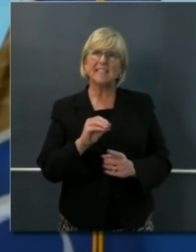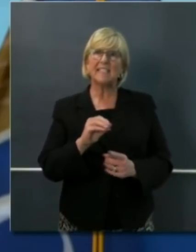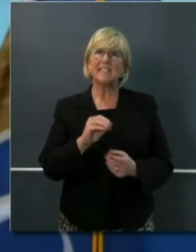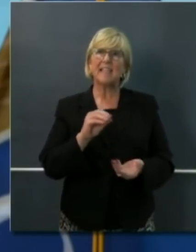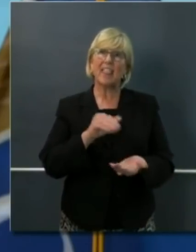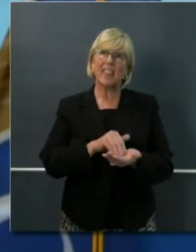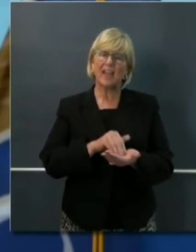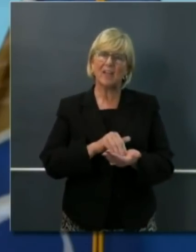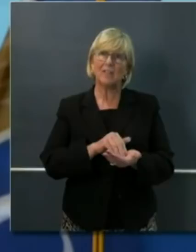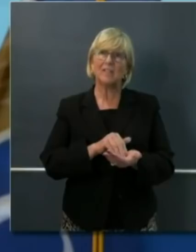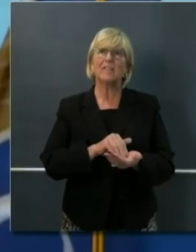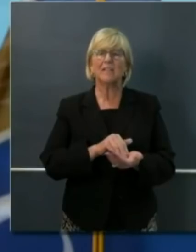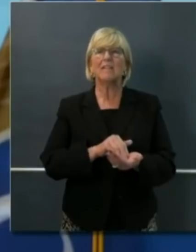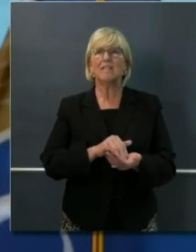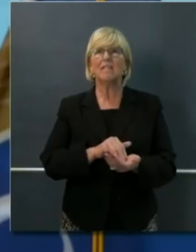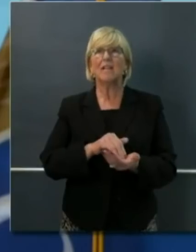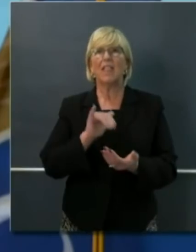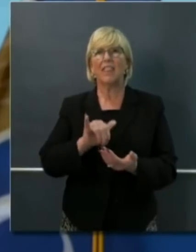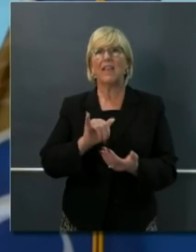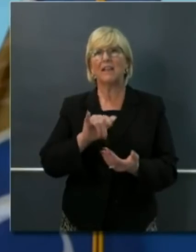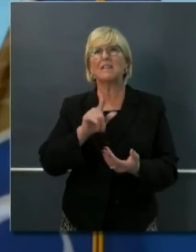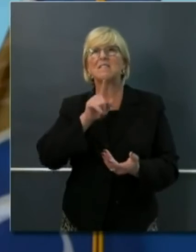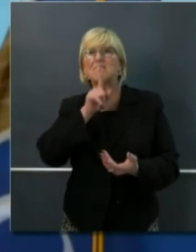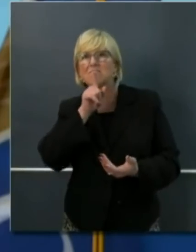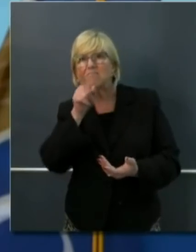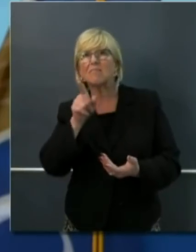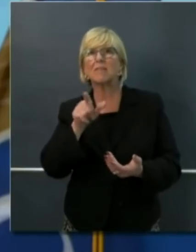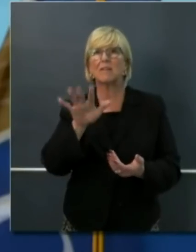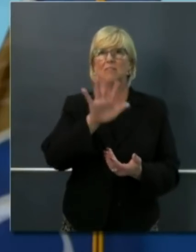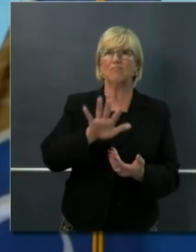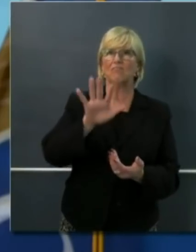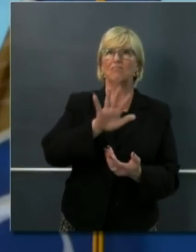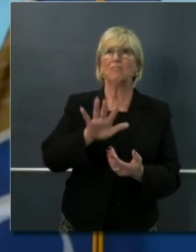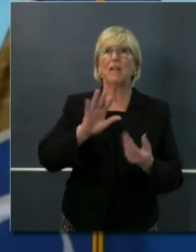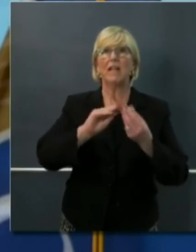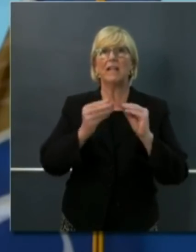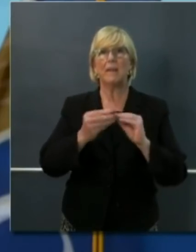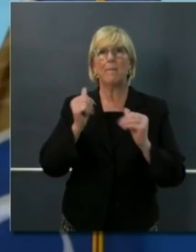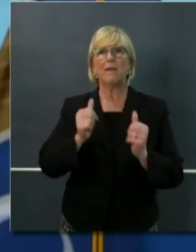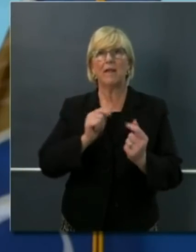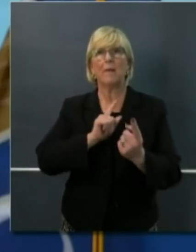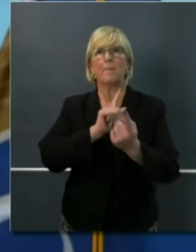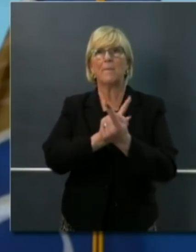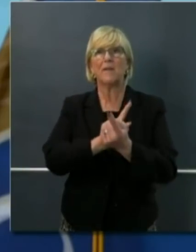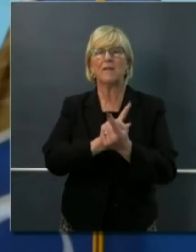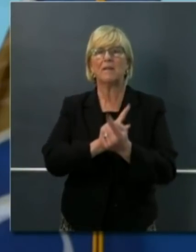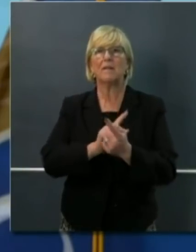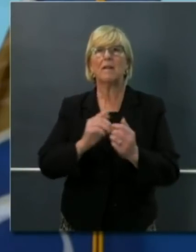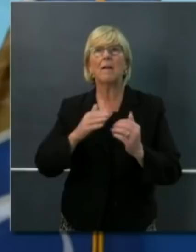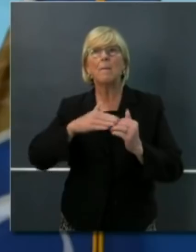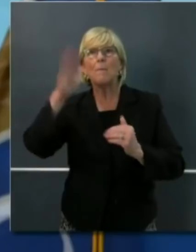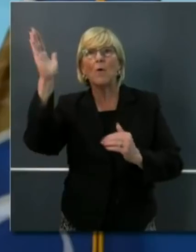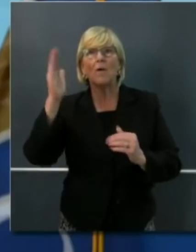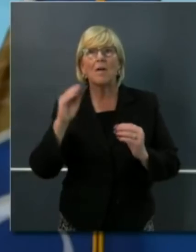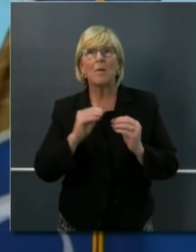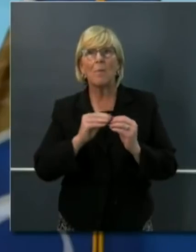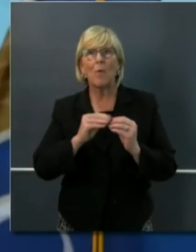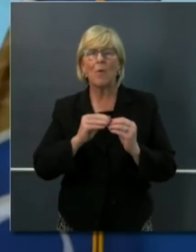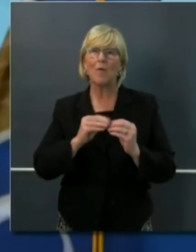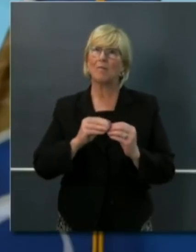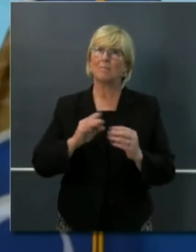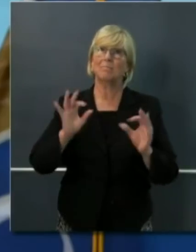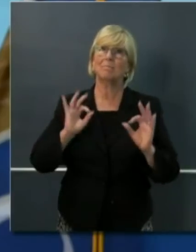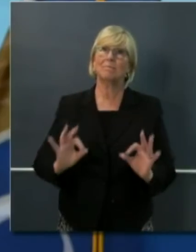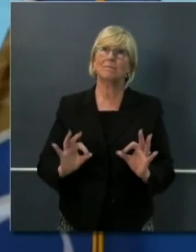100,000 population. 80,000 is in the range we think we can achieve, but ultimately blowing past that, providing even more points of